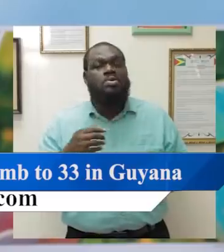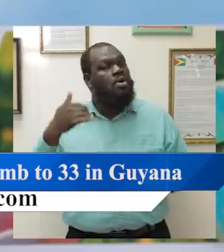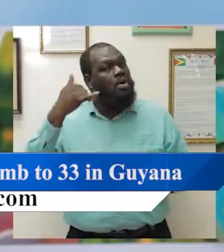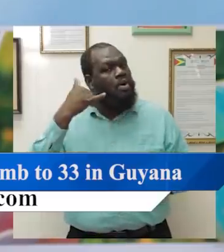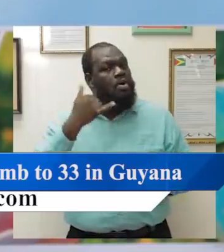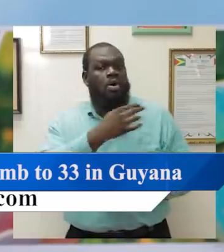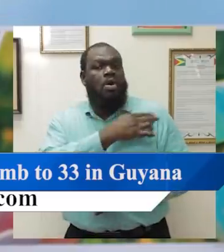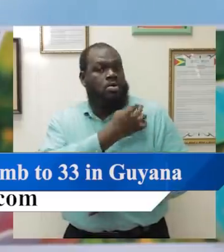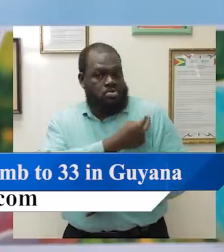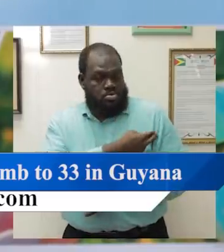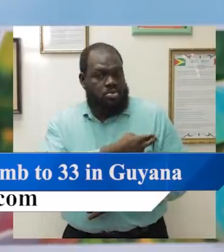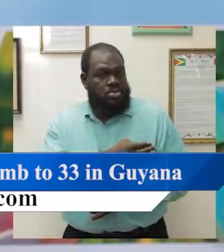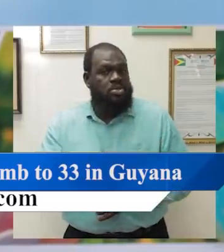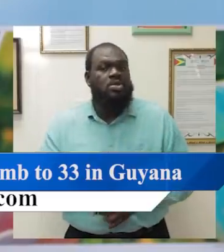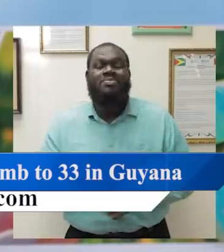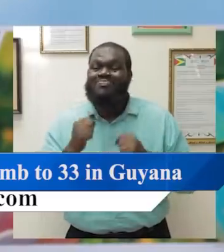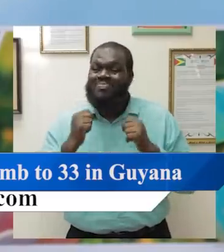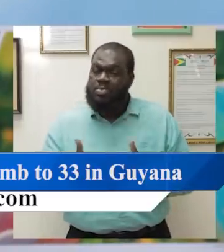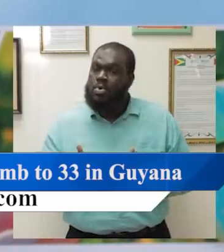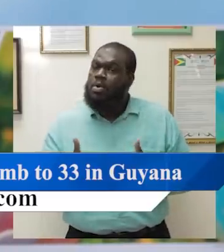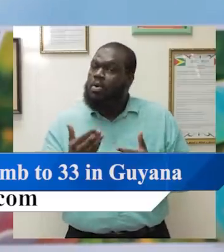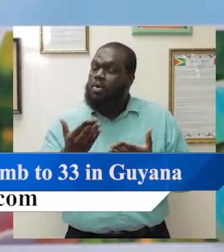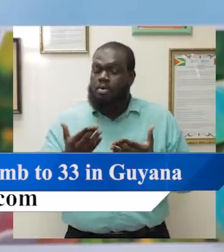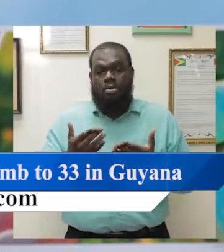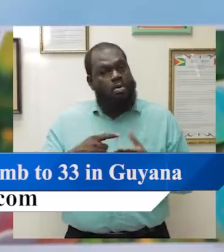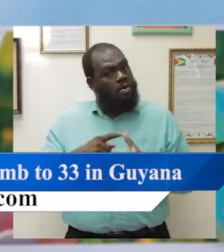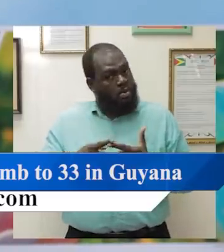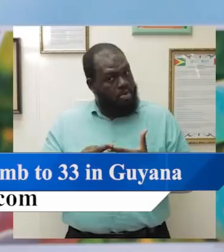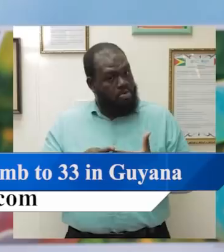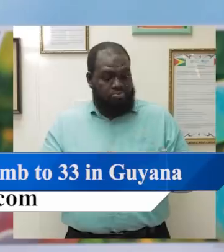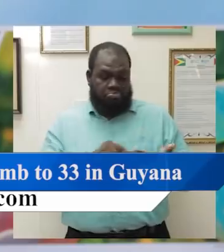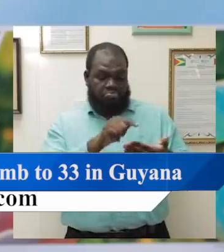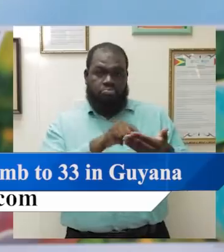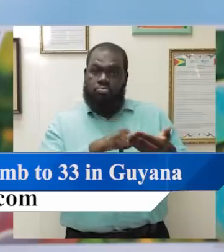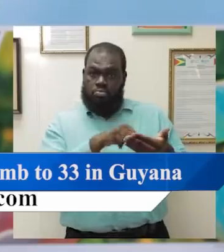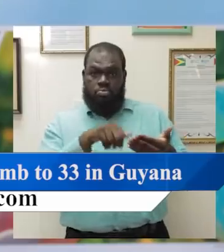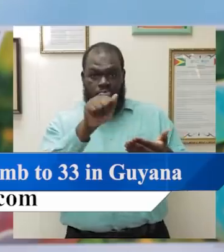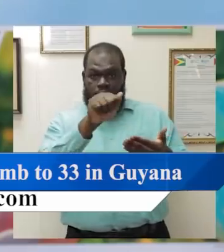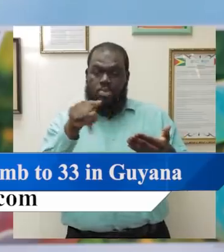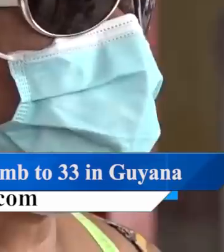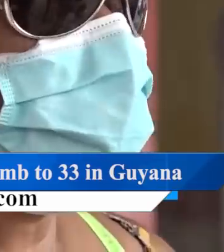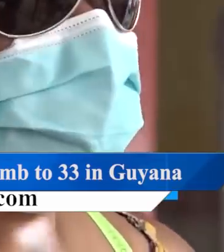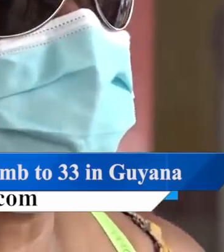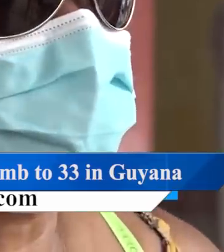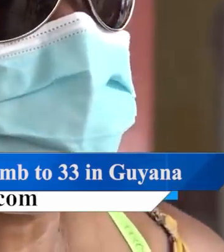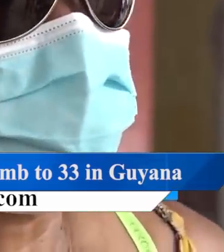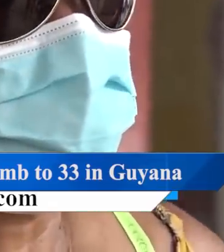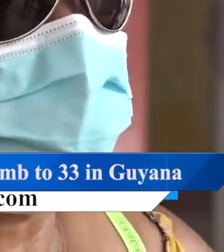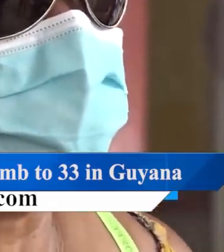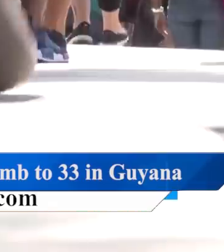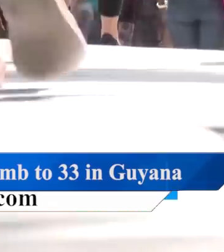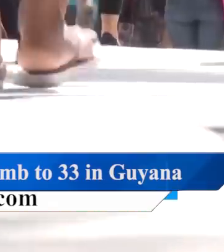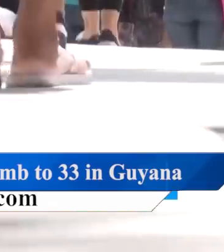by calling or using the app, which will now be available to you. Meanwhile, some good